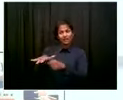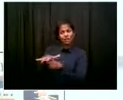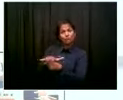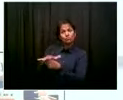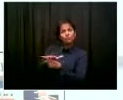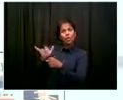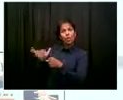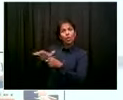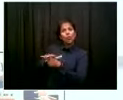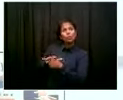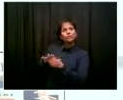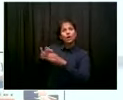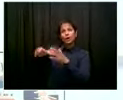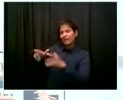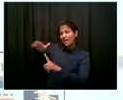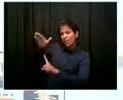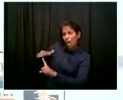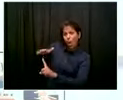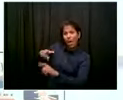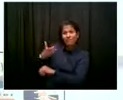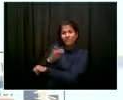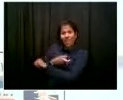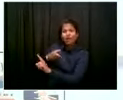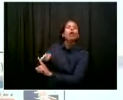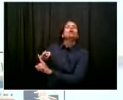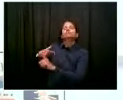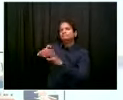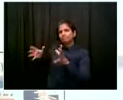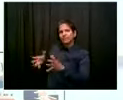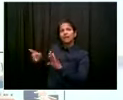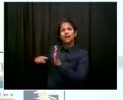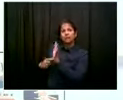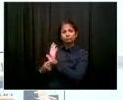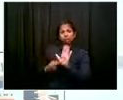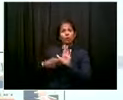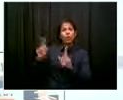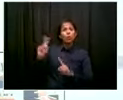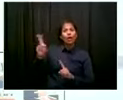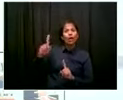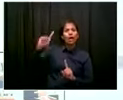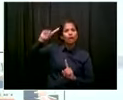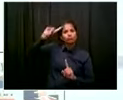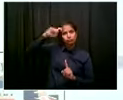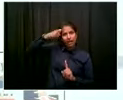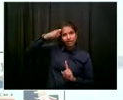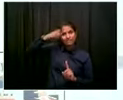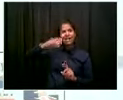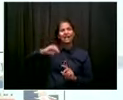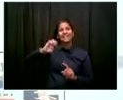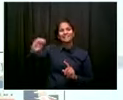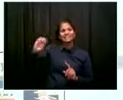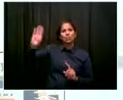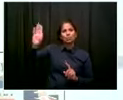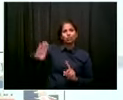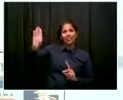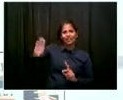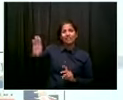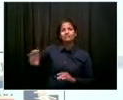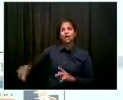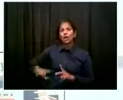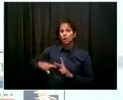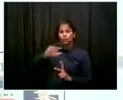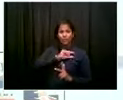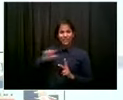rates such as in the bronx or in eastern brooklyn or in parts of queens bringing our mobile vaccination